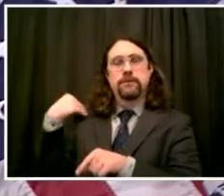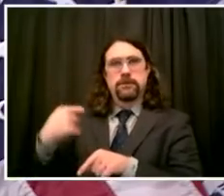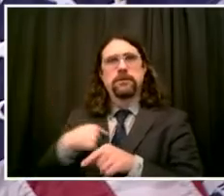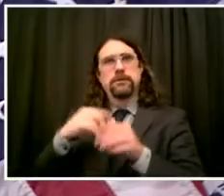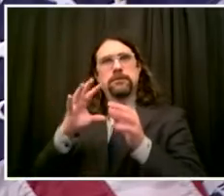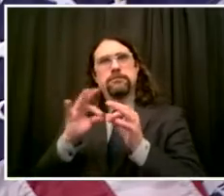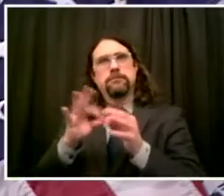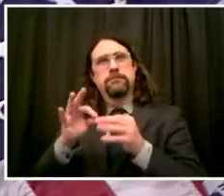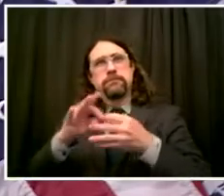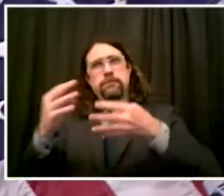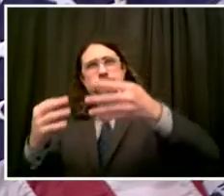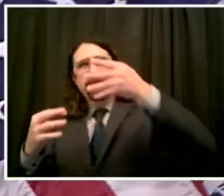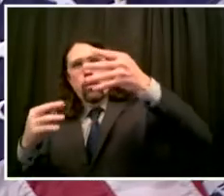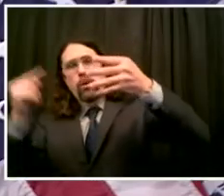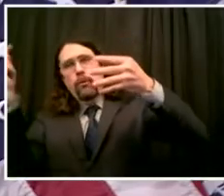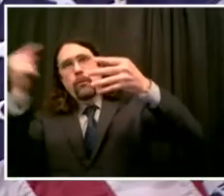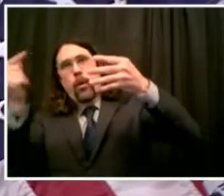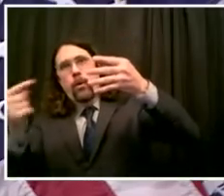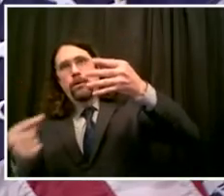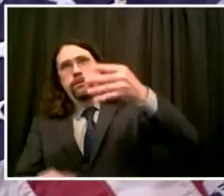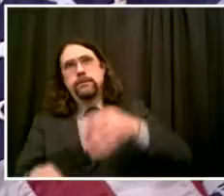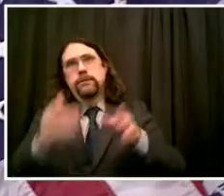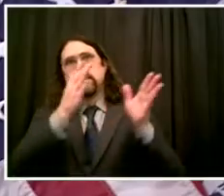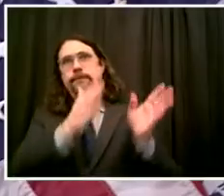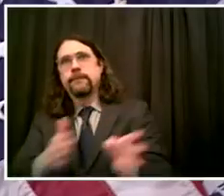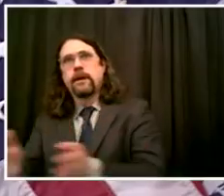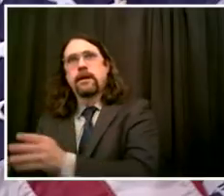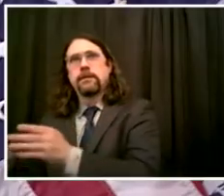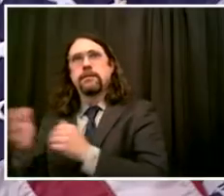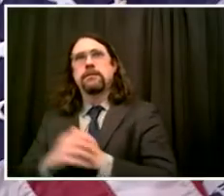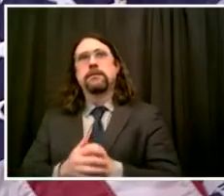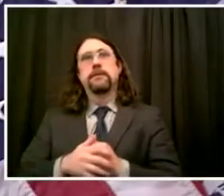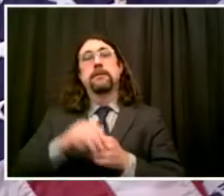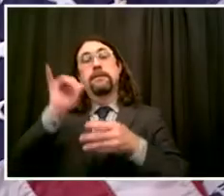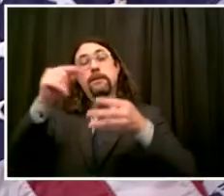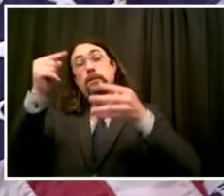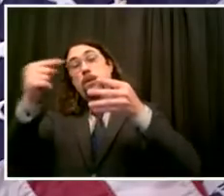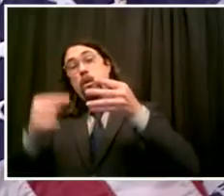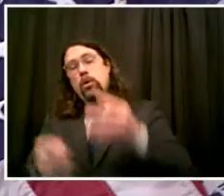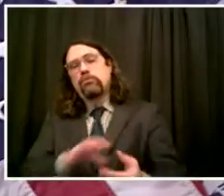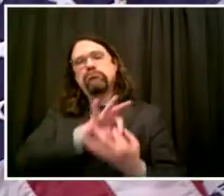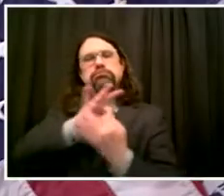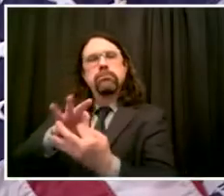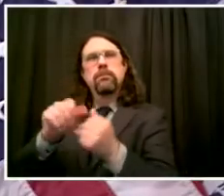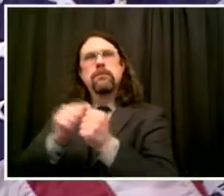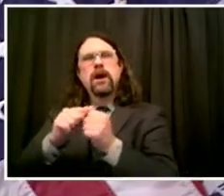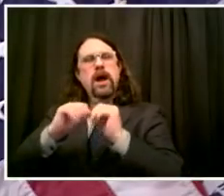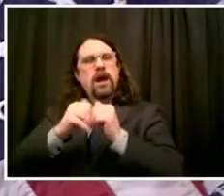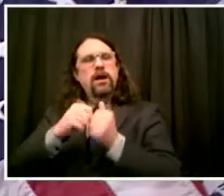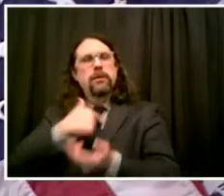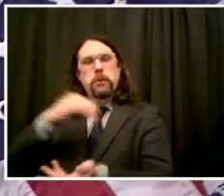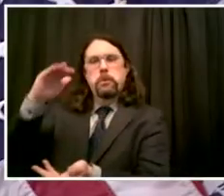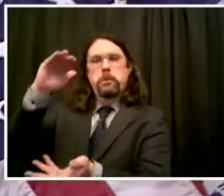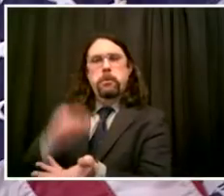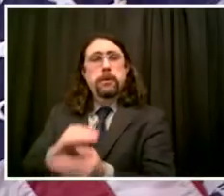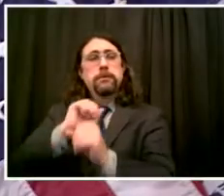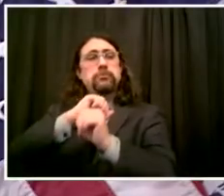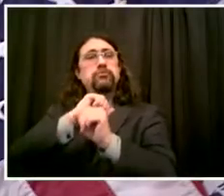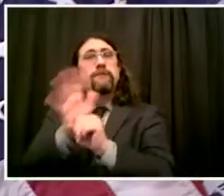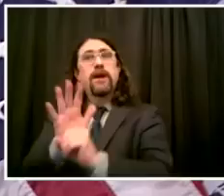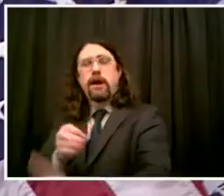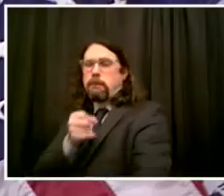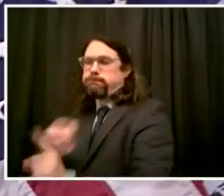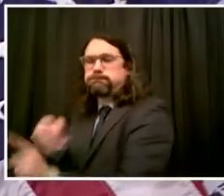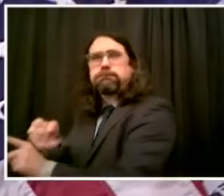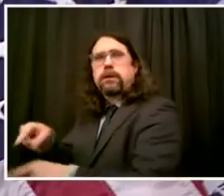we showed that the facts bore out how deeply the disparities played out in this crisis. We said